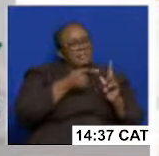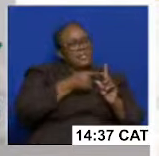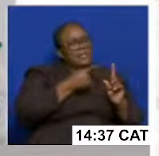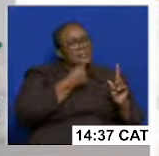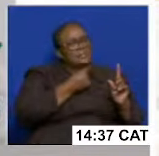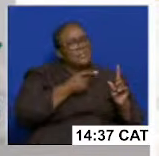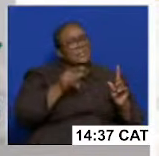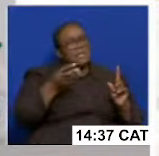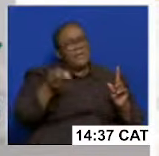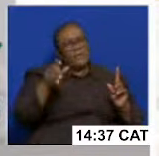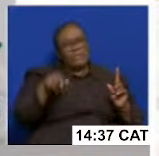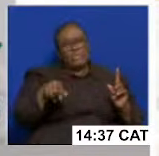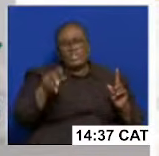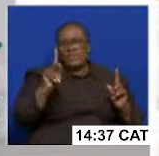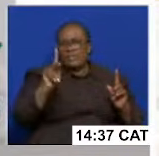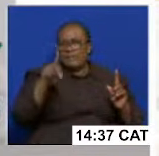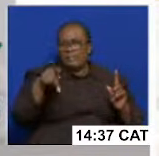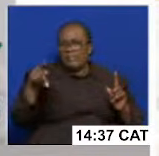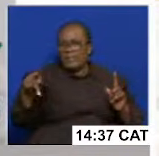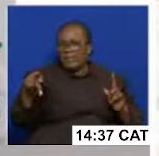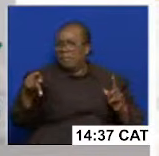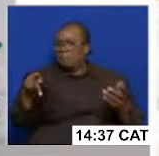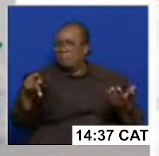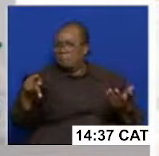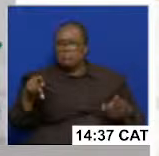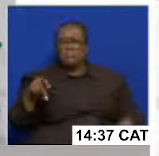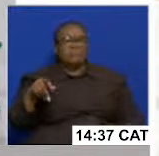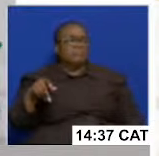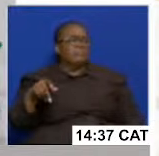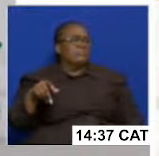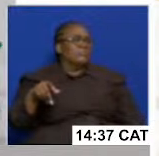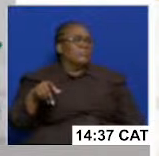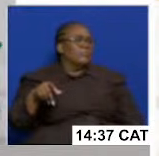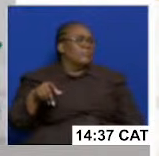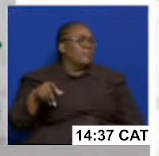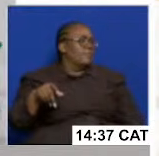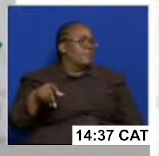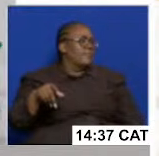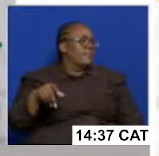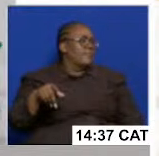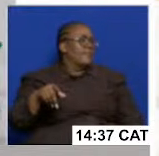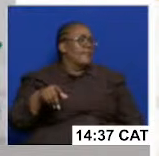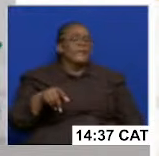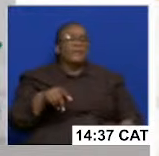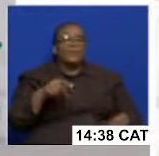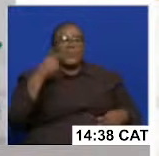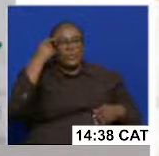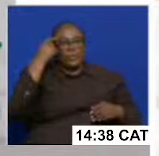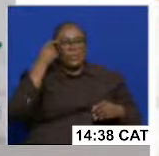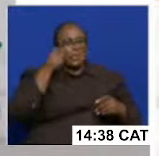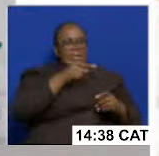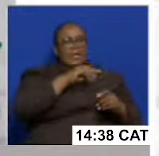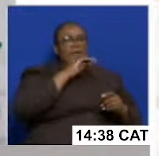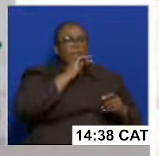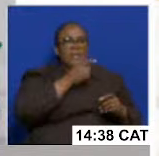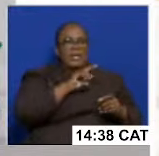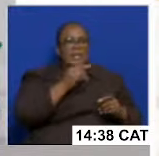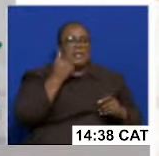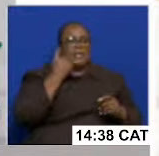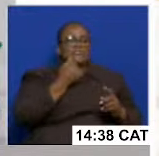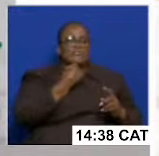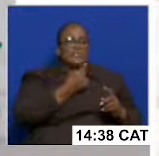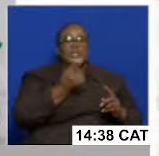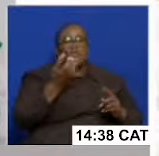your response where you say no harm. So what did you understand her to mean when she says we already have someone at DPP JHB as well?